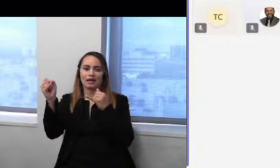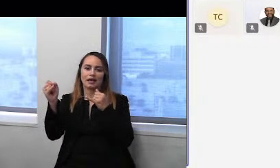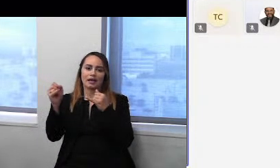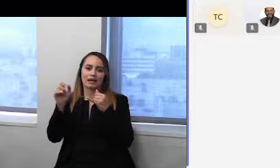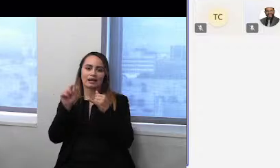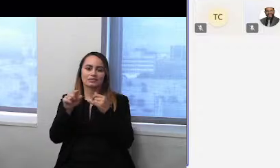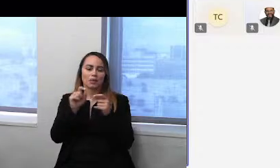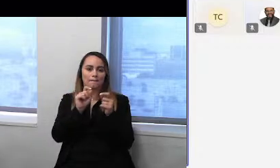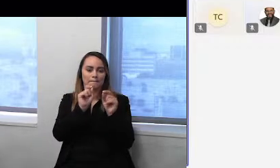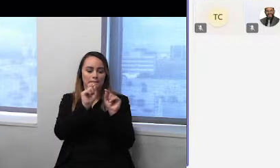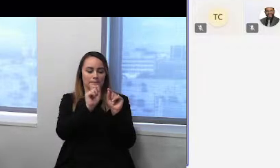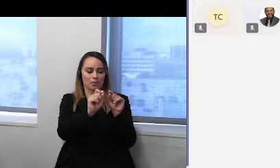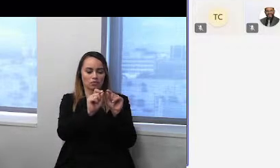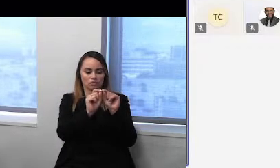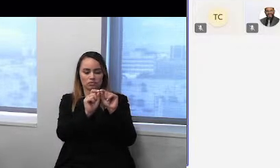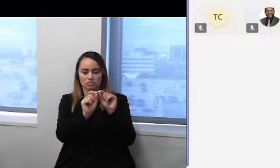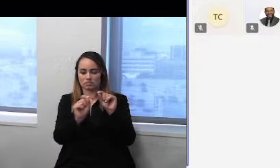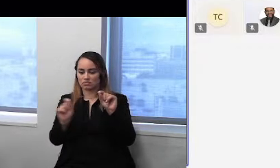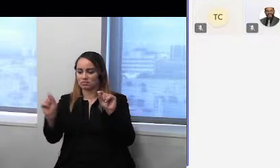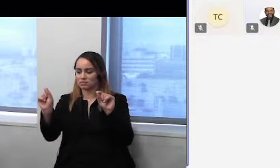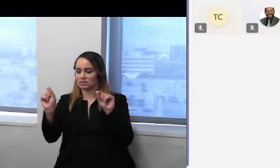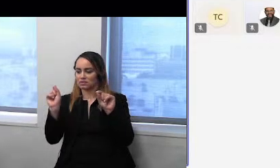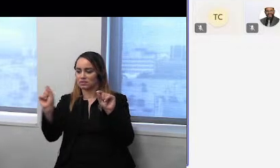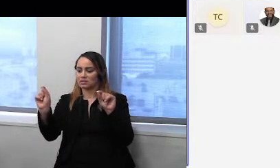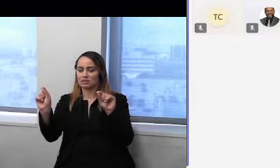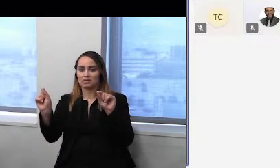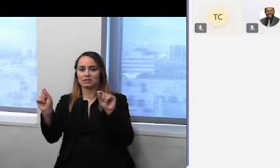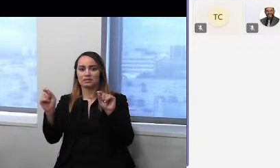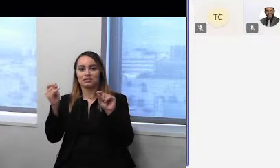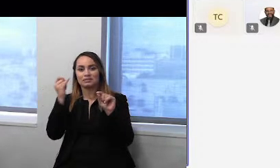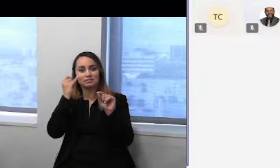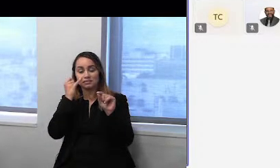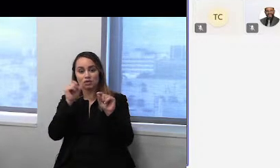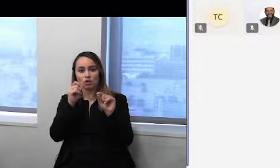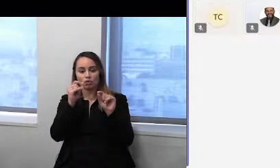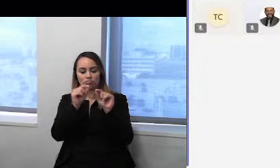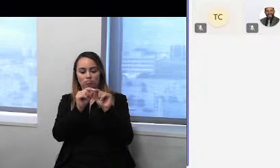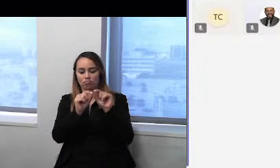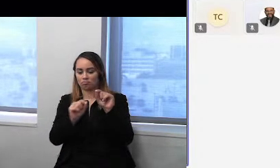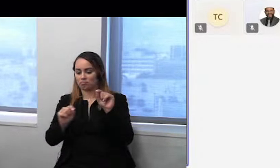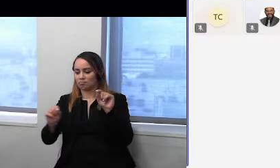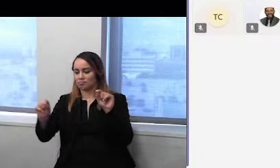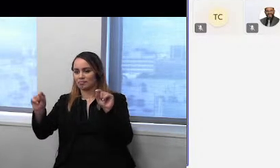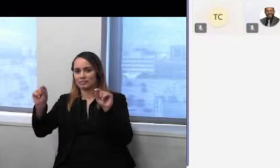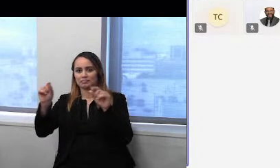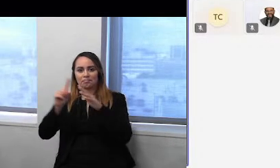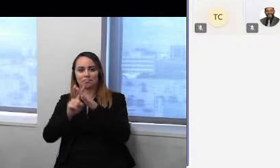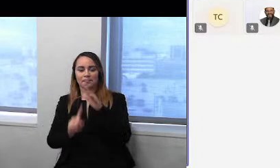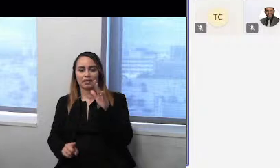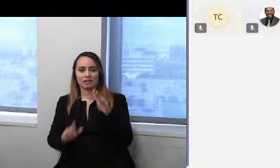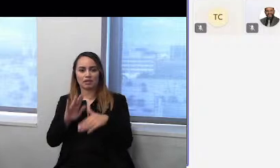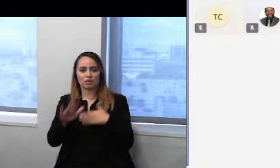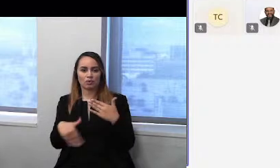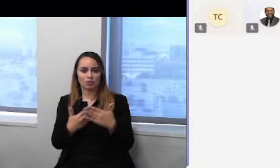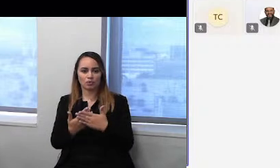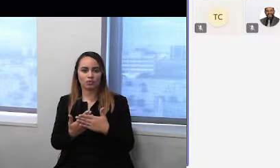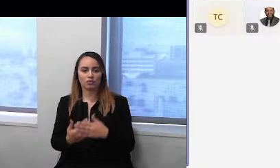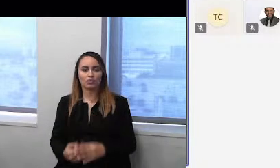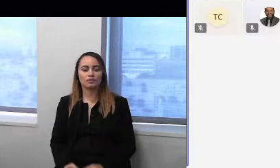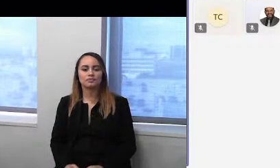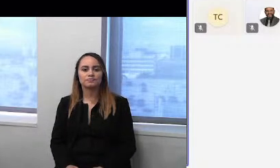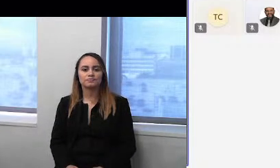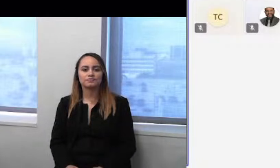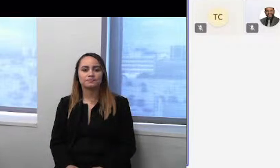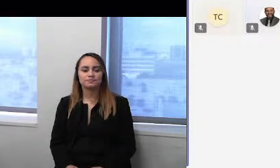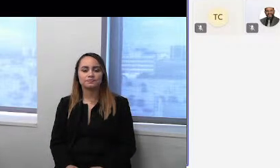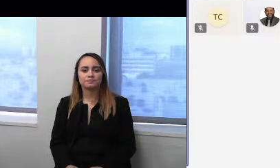elements for it. So those are kind of the three most common that I could just mention to you. And the breaker and a half